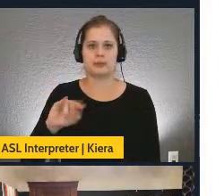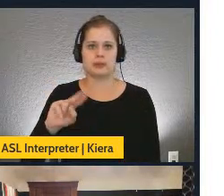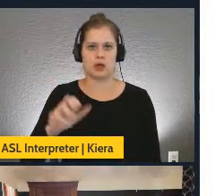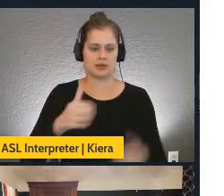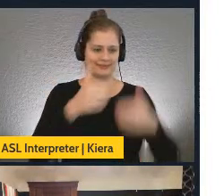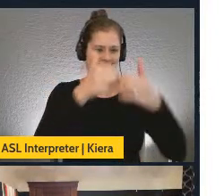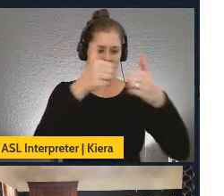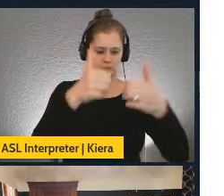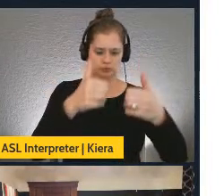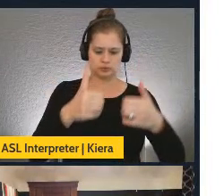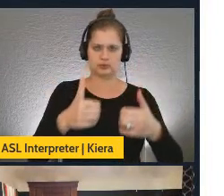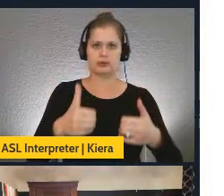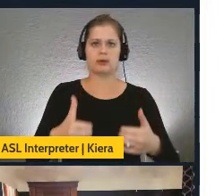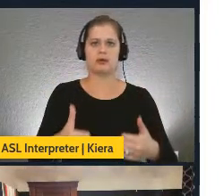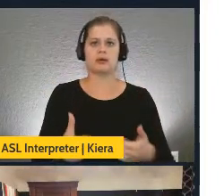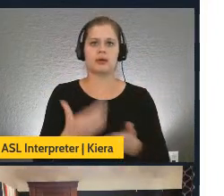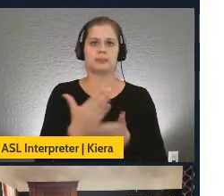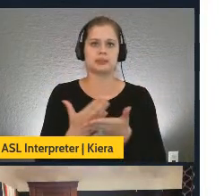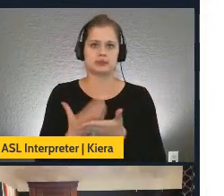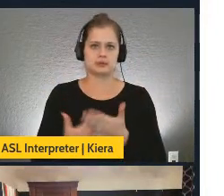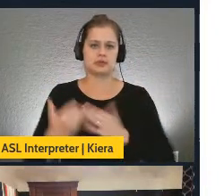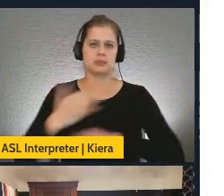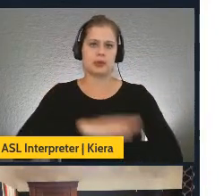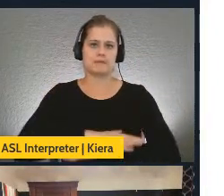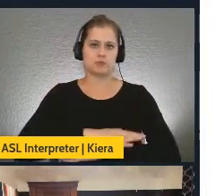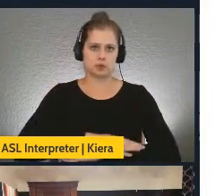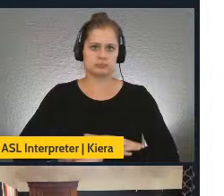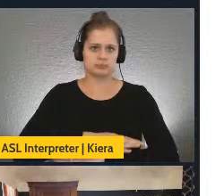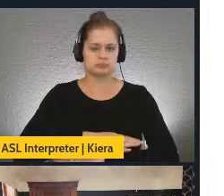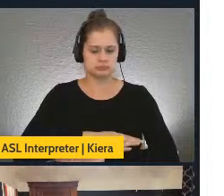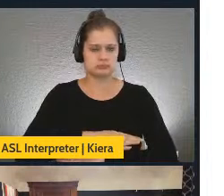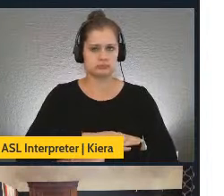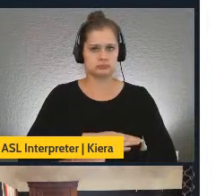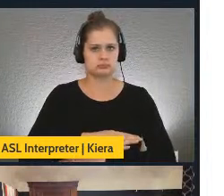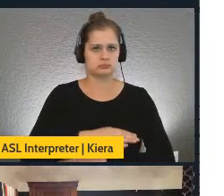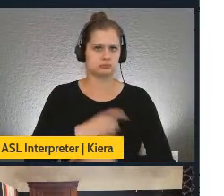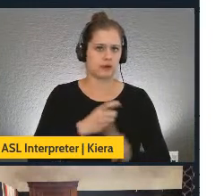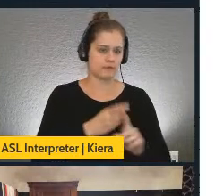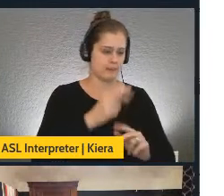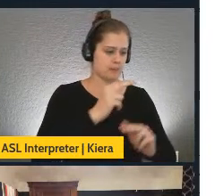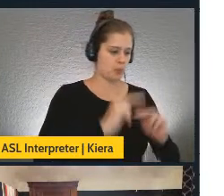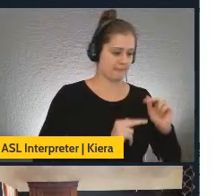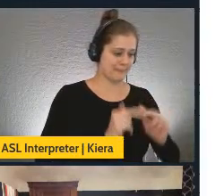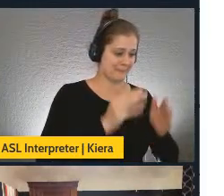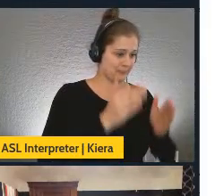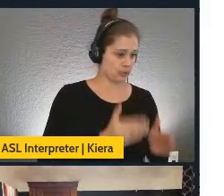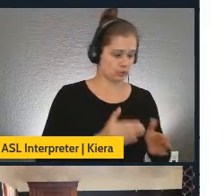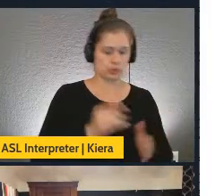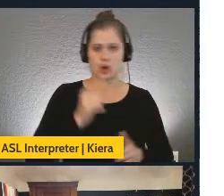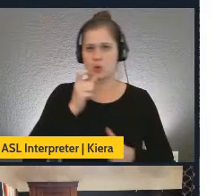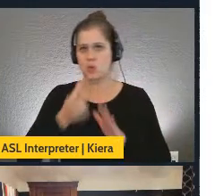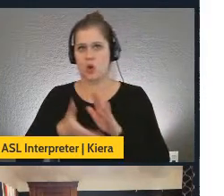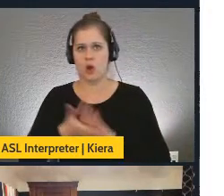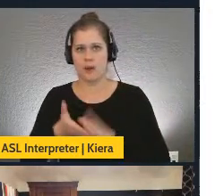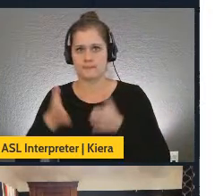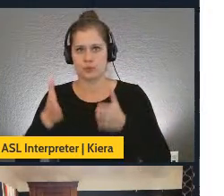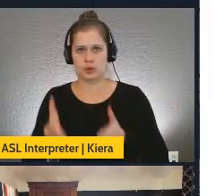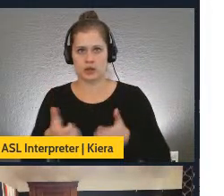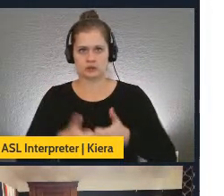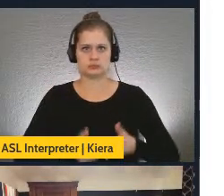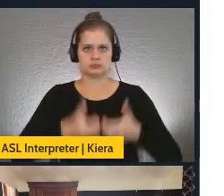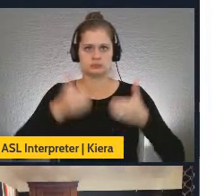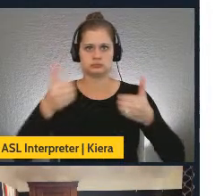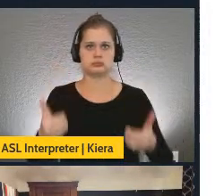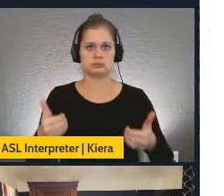out the various pieces of our platform by builder and operator roles. So for